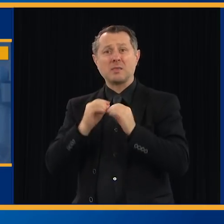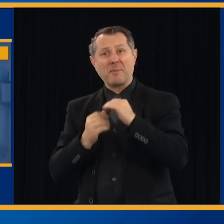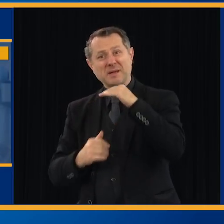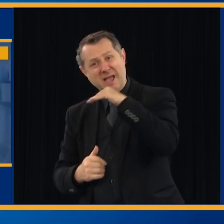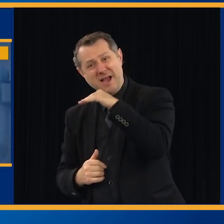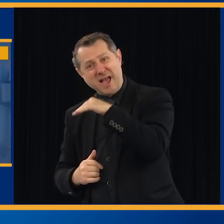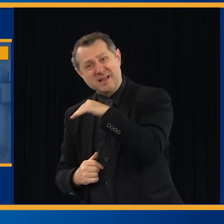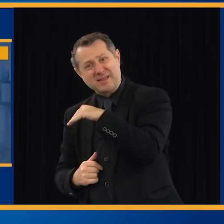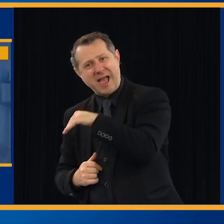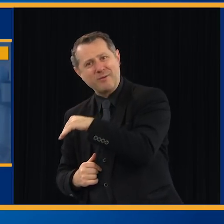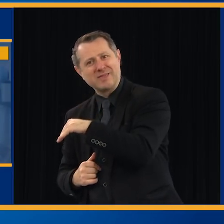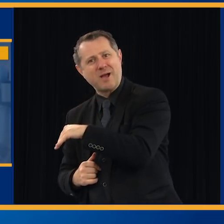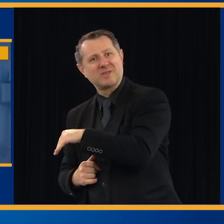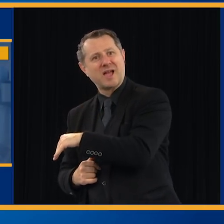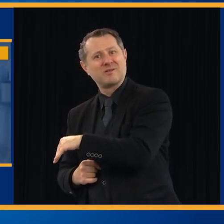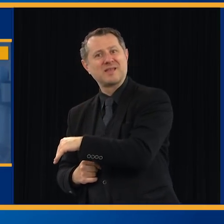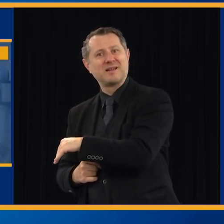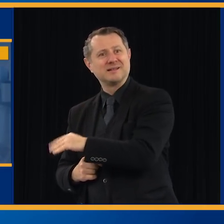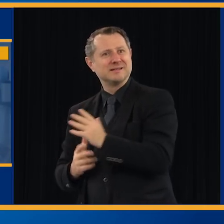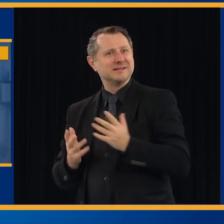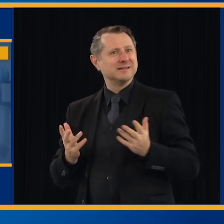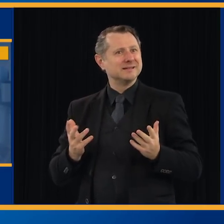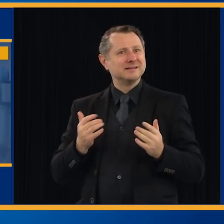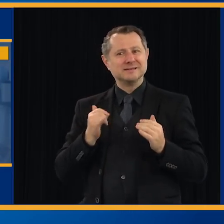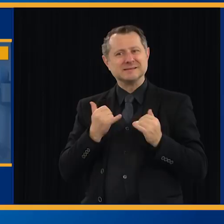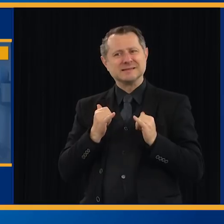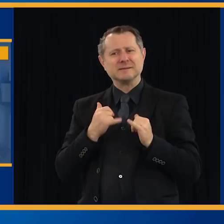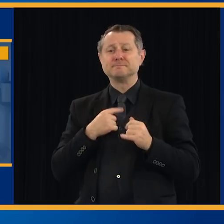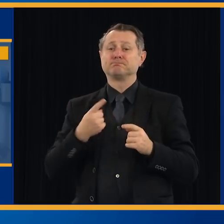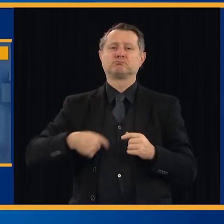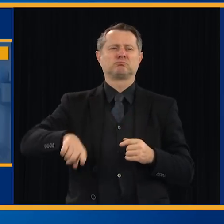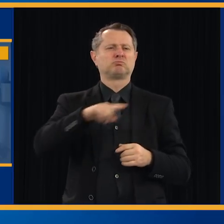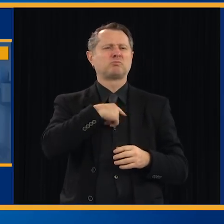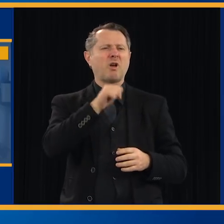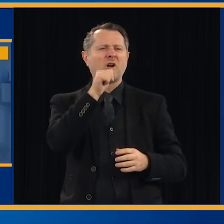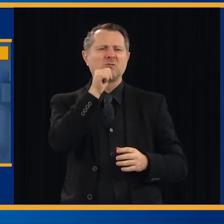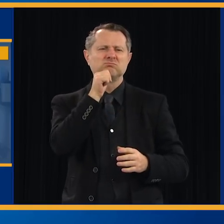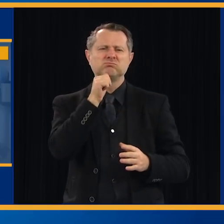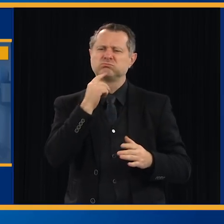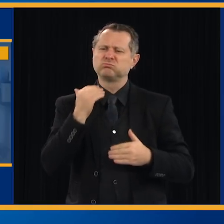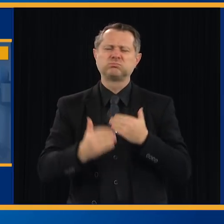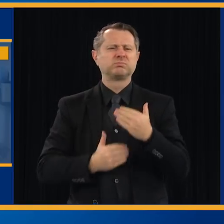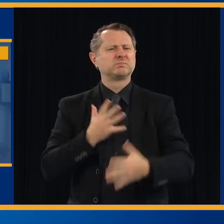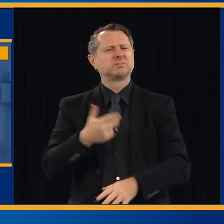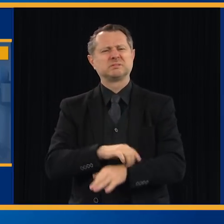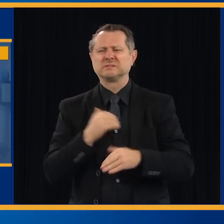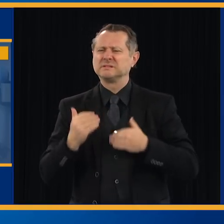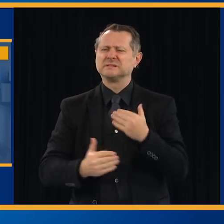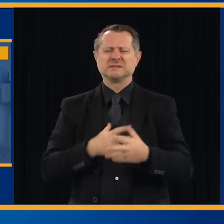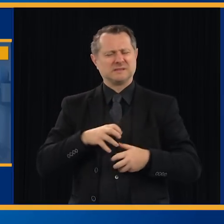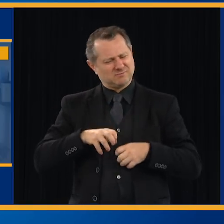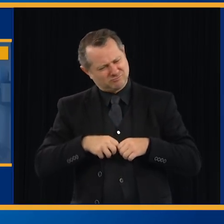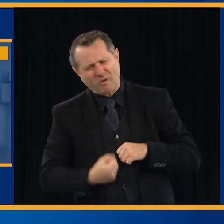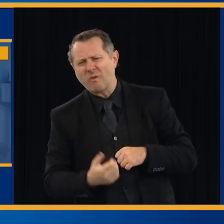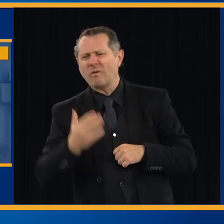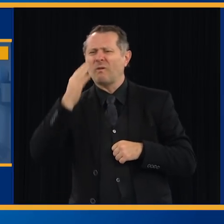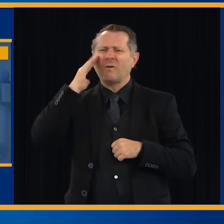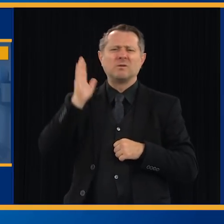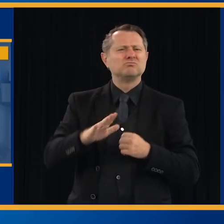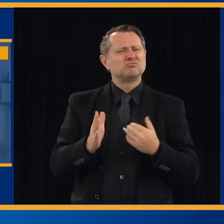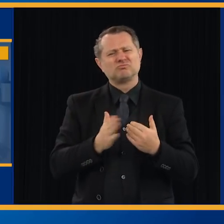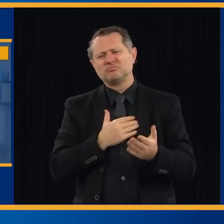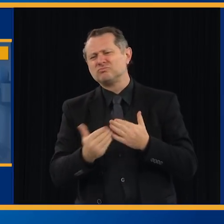side. So there's been a lot of pain and a lot of anguish for a lot of people. But the skill, the courage, and the